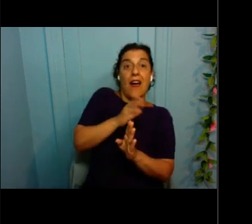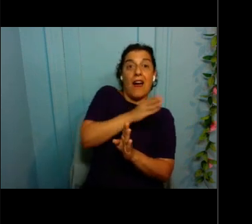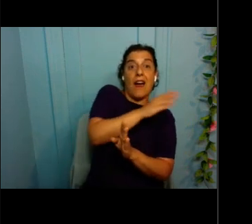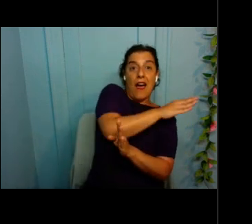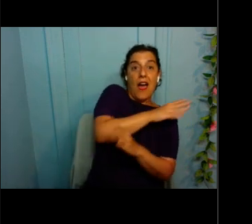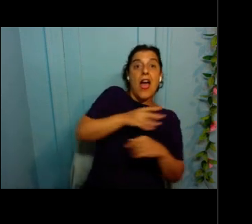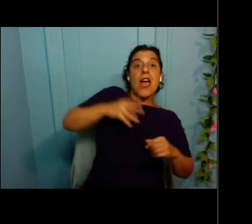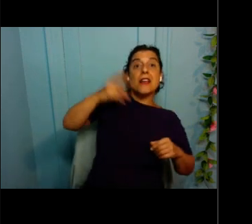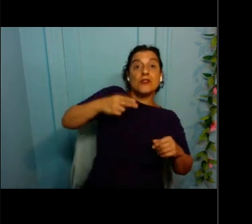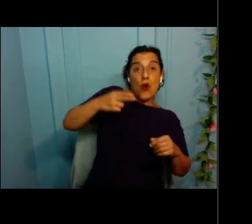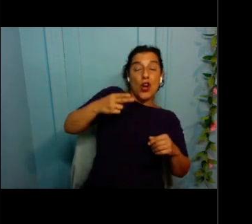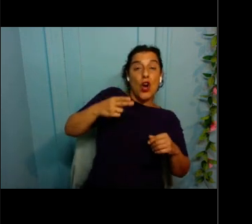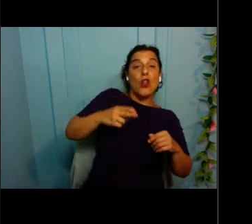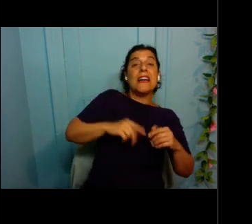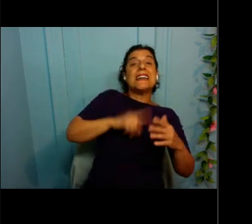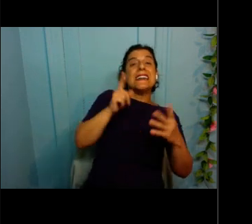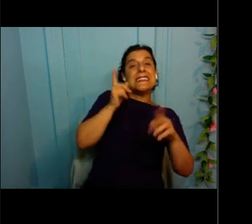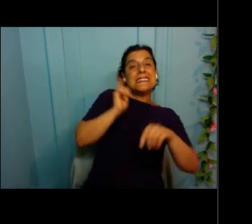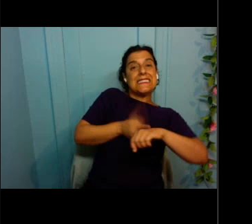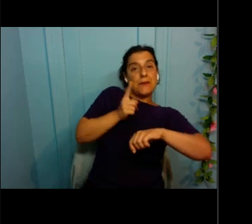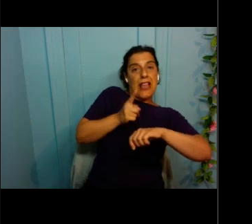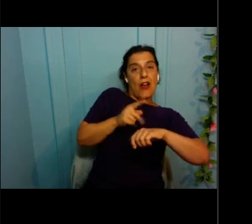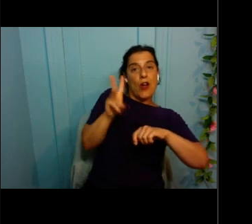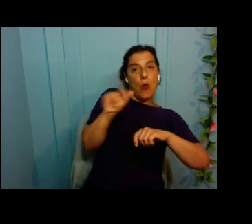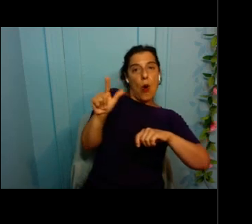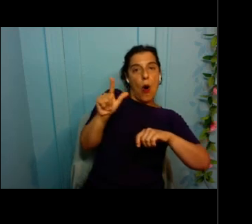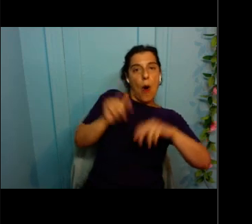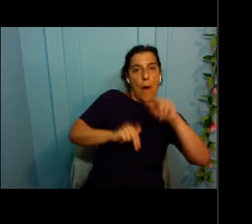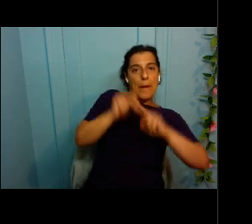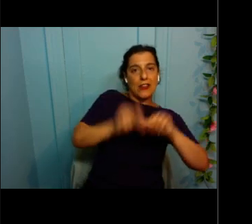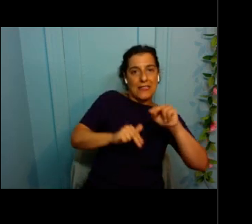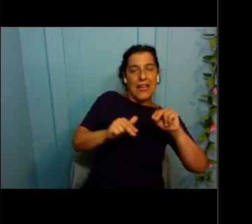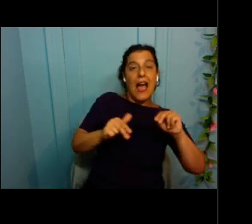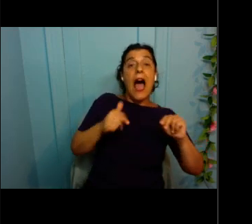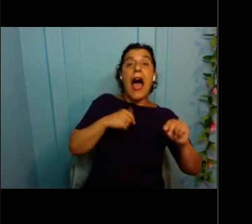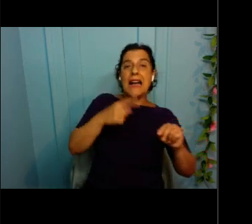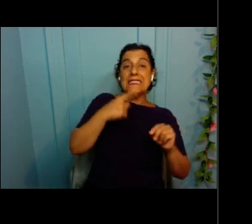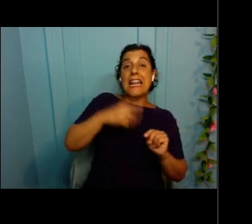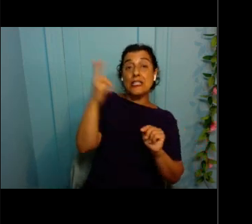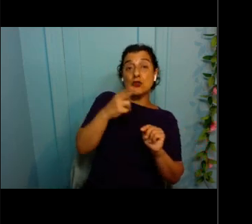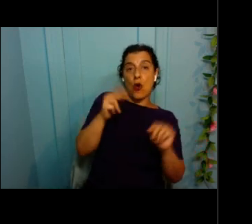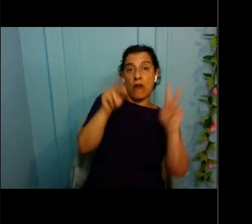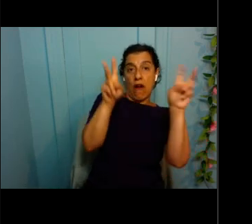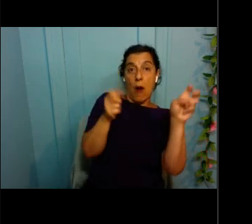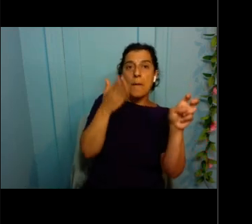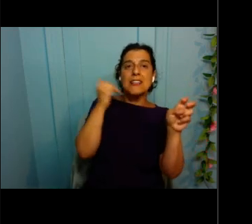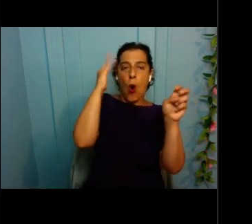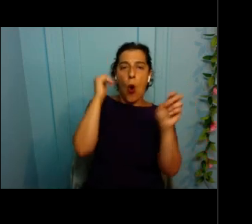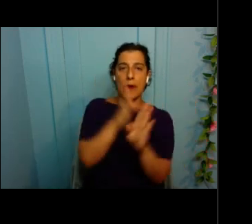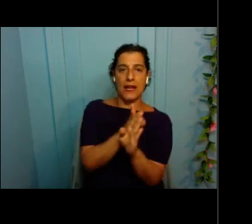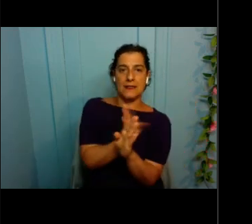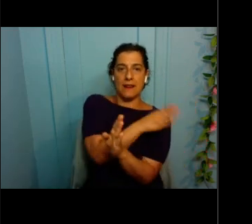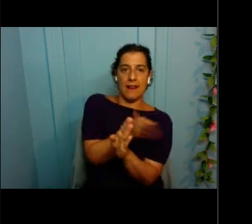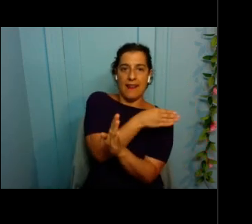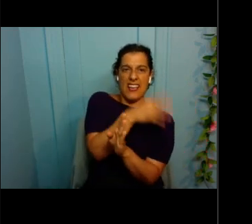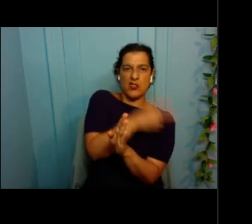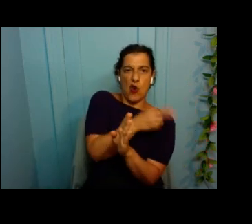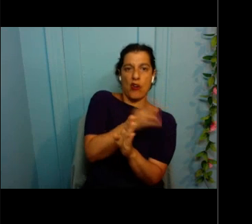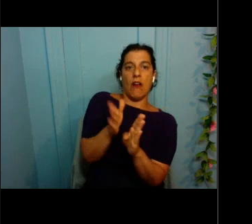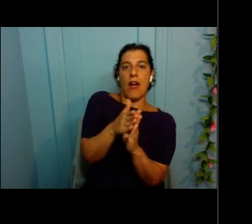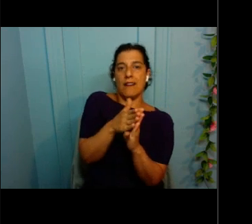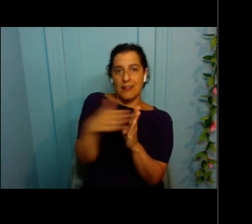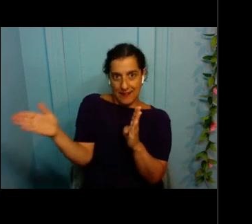building, right? So I'm put historical in there because I'm hopeful that it's going to be historical and that we're all going to work